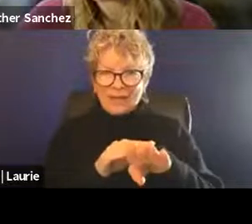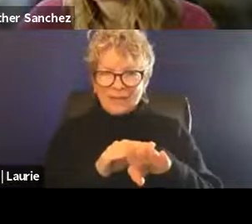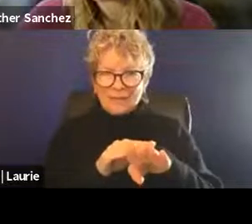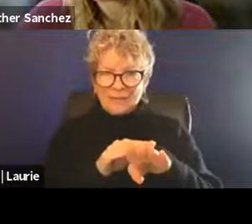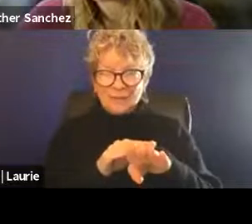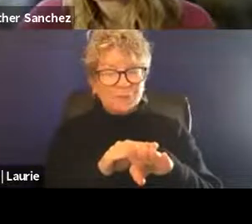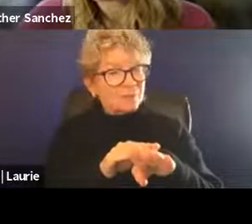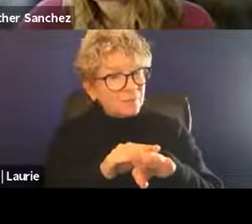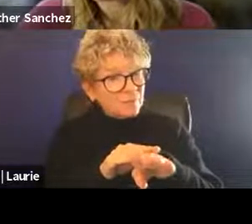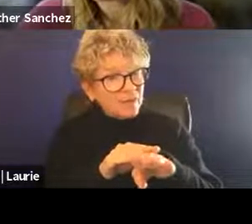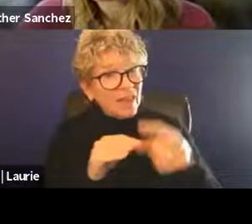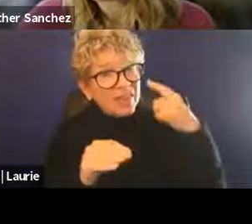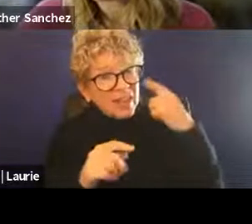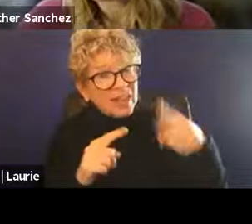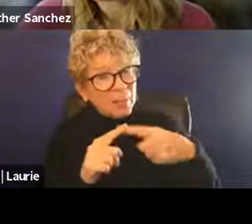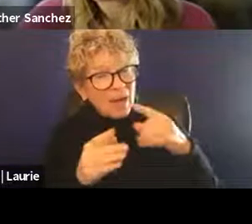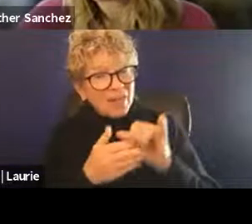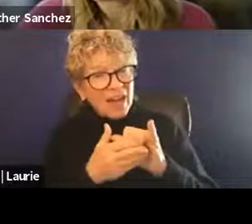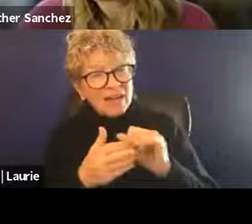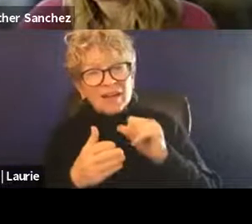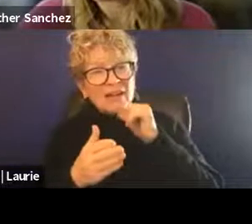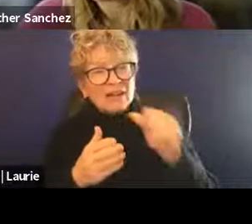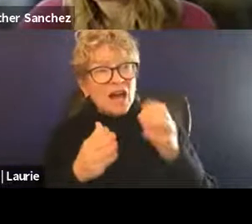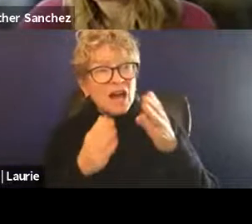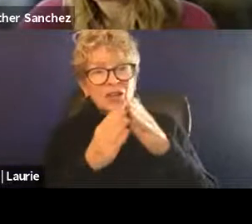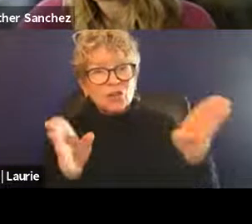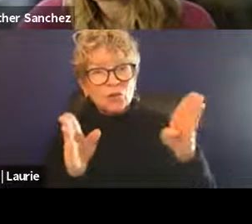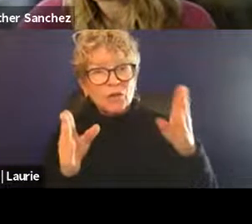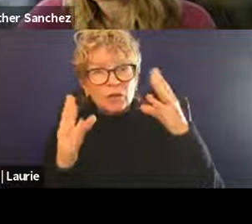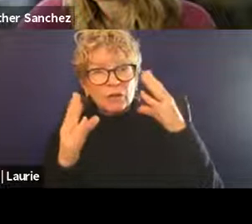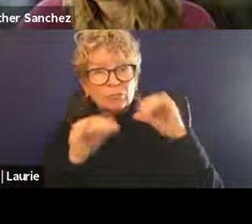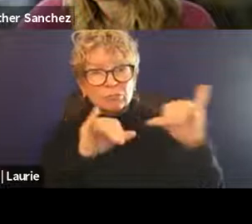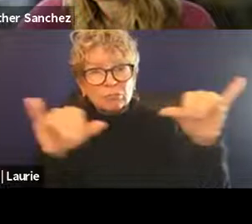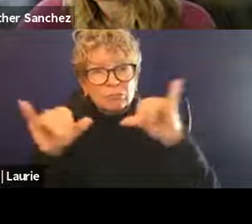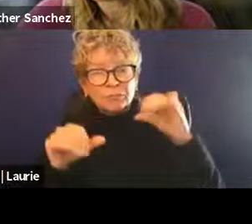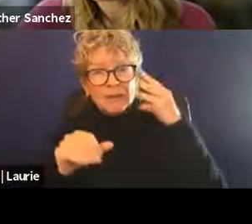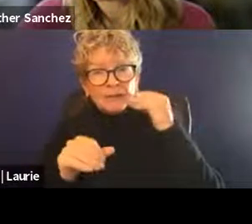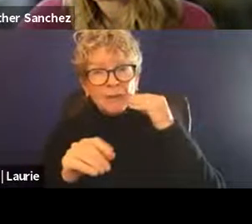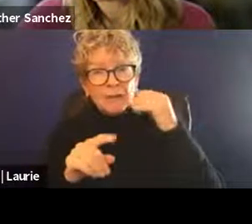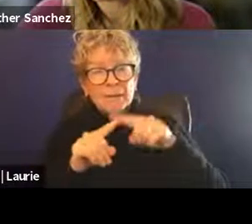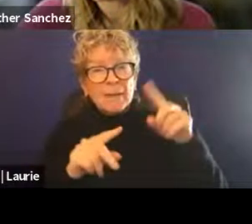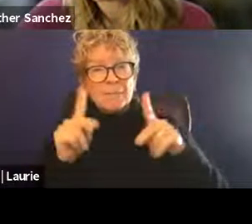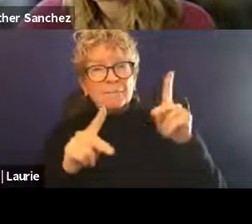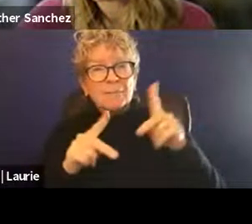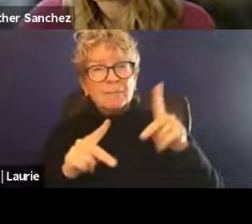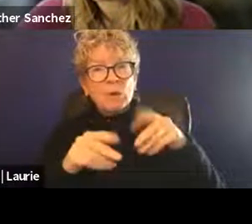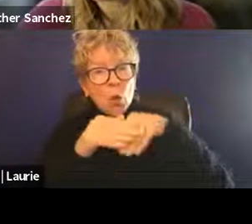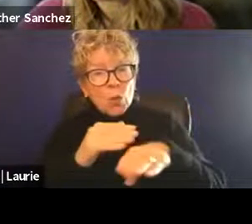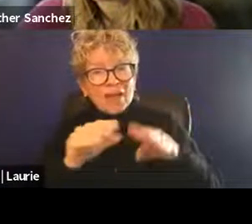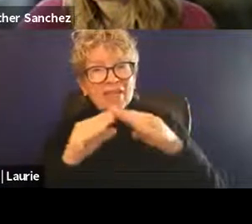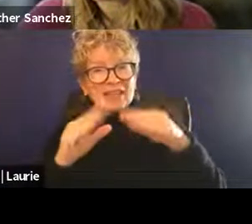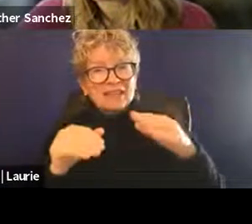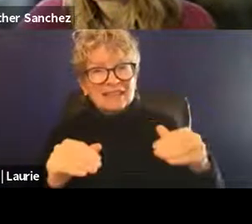that. While not universal experience for everybody, many are entering the system in crisis and leaving